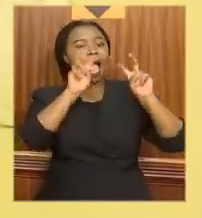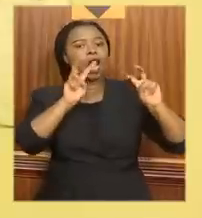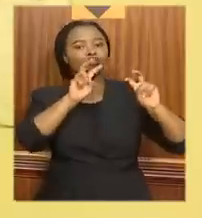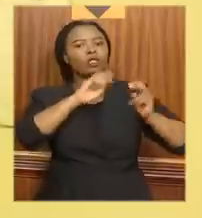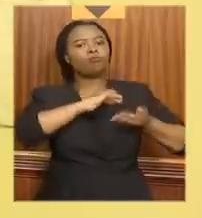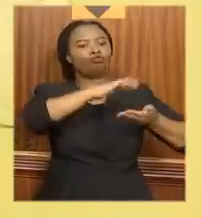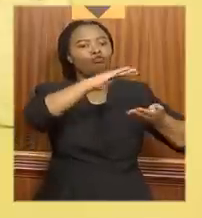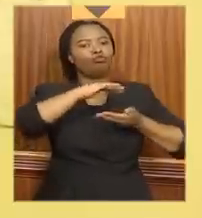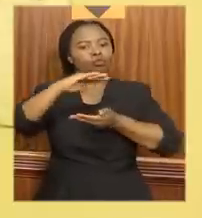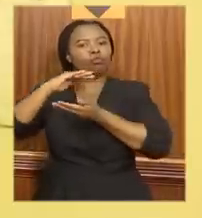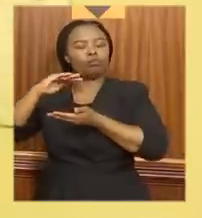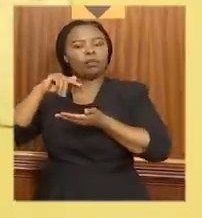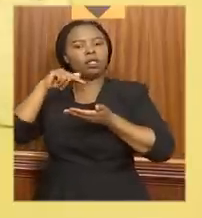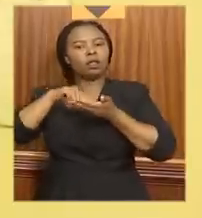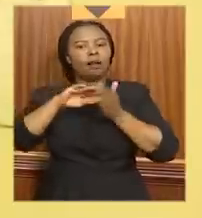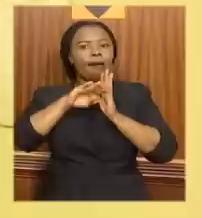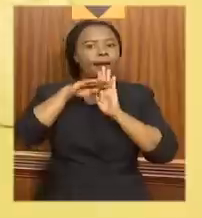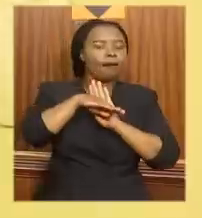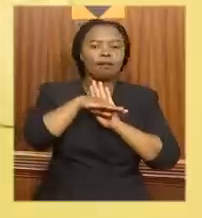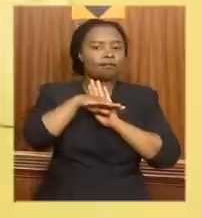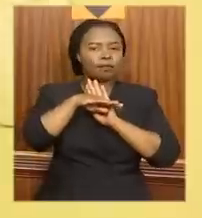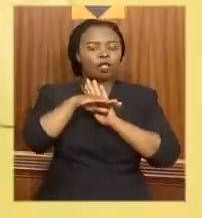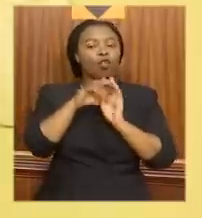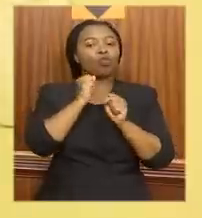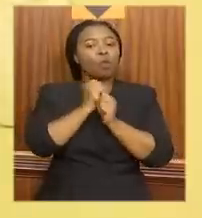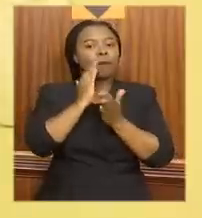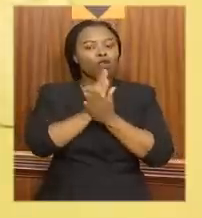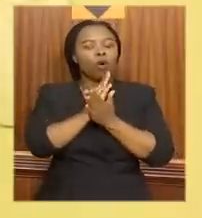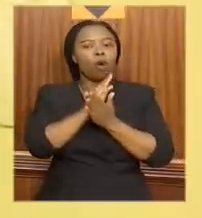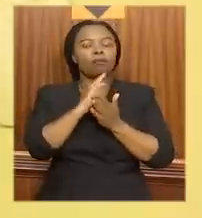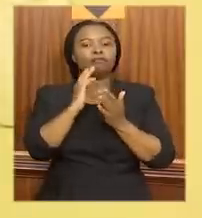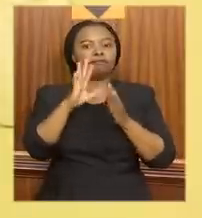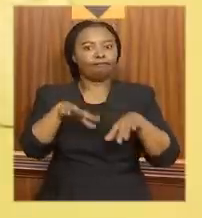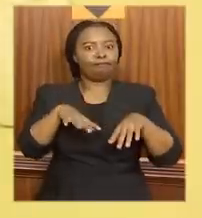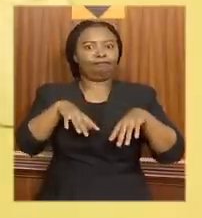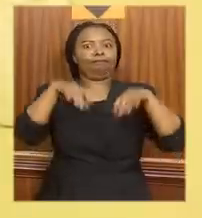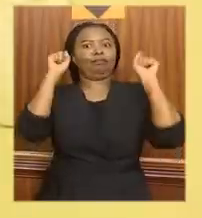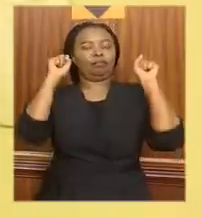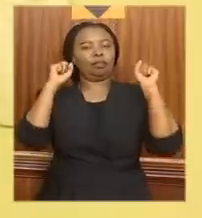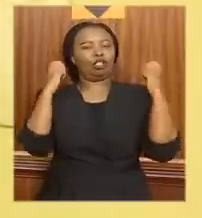to ensure that we never experience a complete blackout throughout the country.